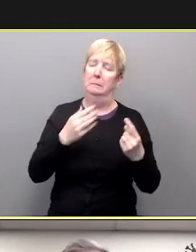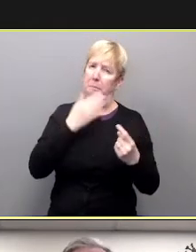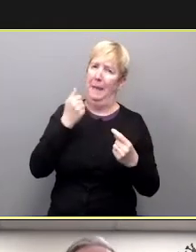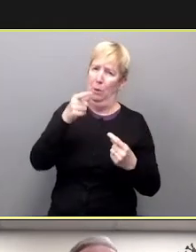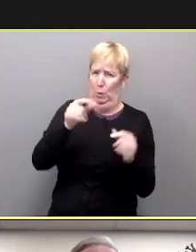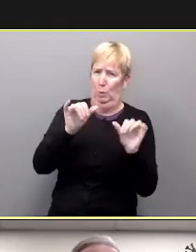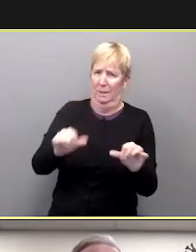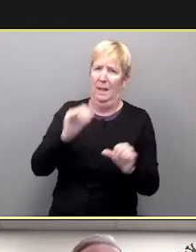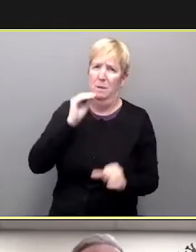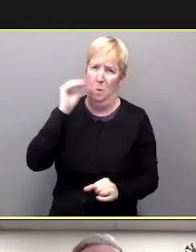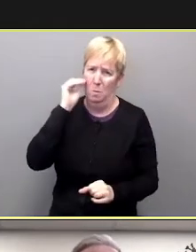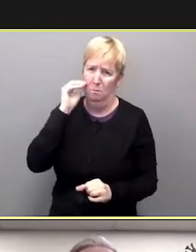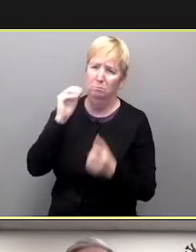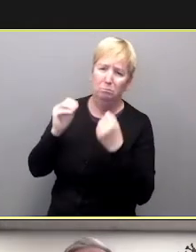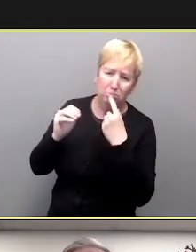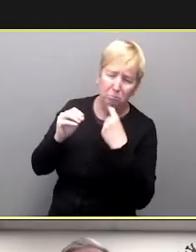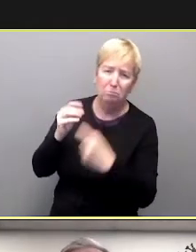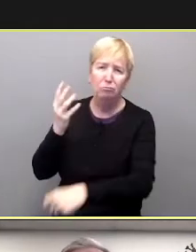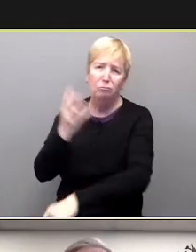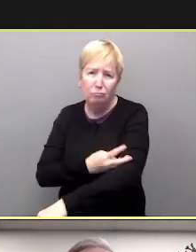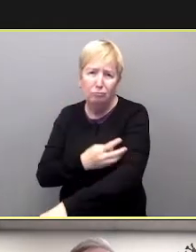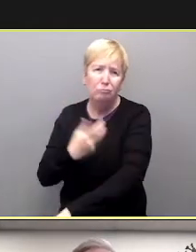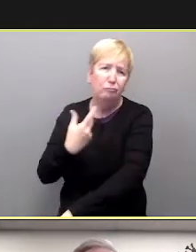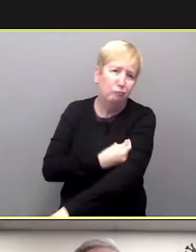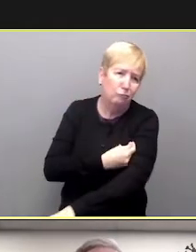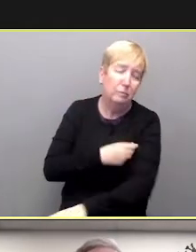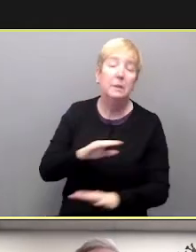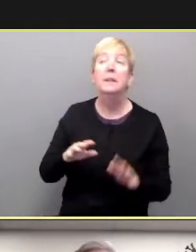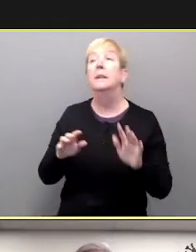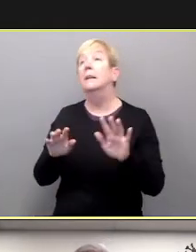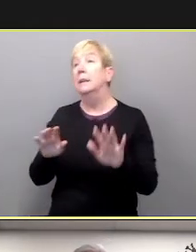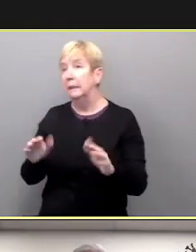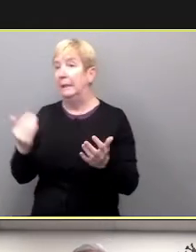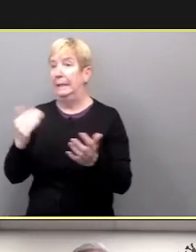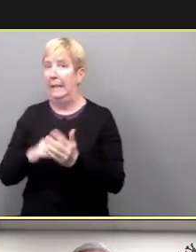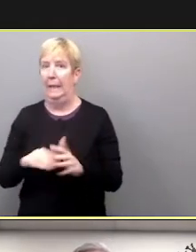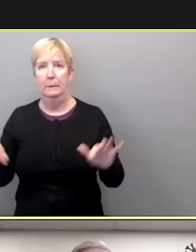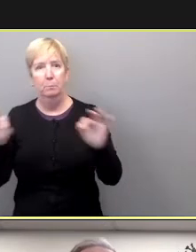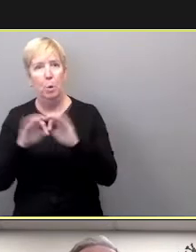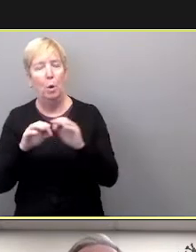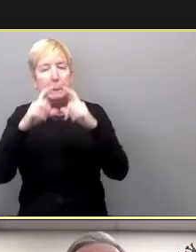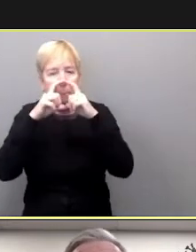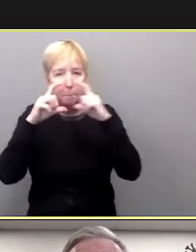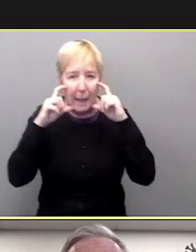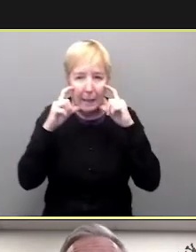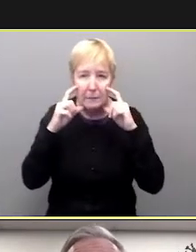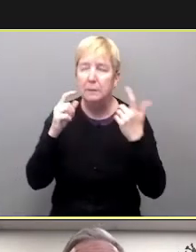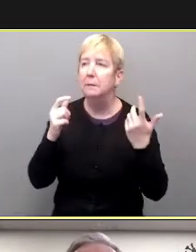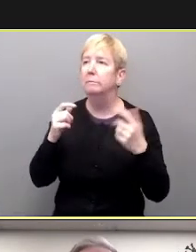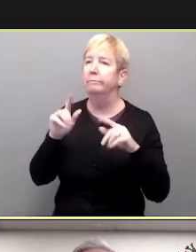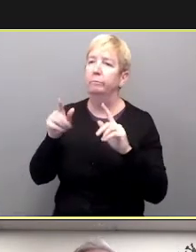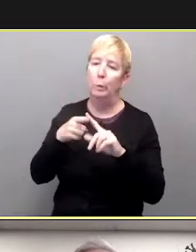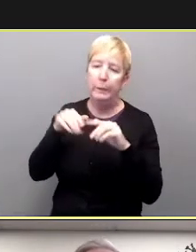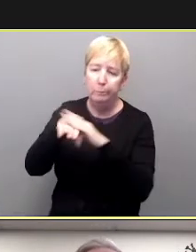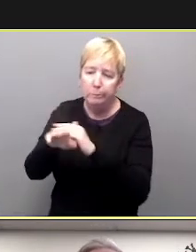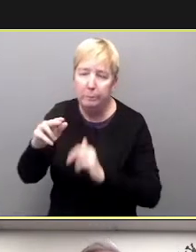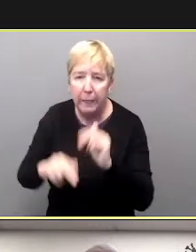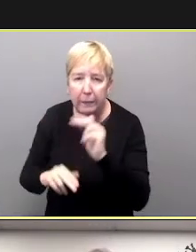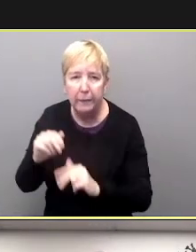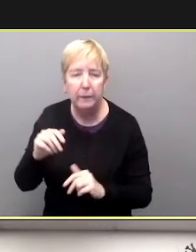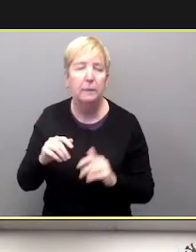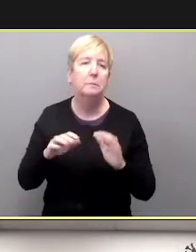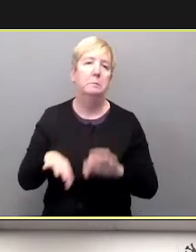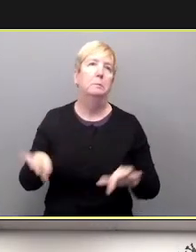asking people to wear masks in public indoor places. And then all the things we already know how to do with washing our